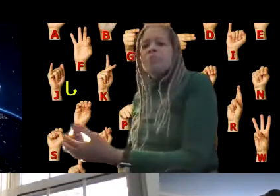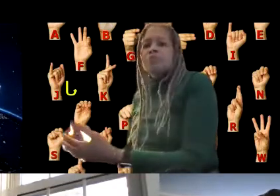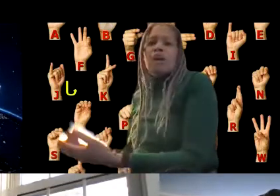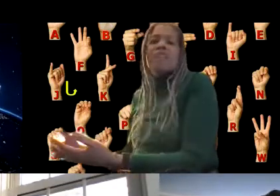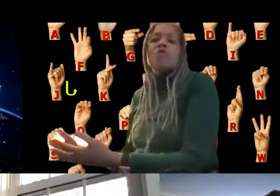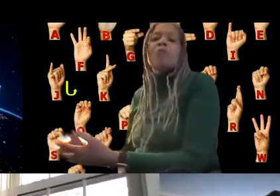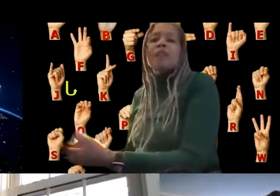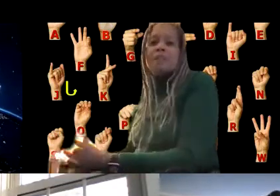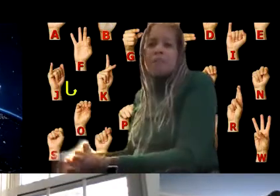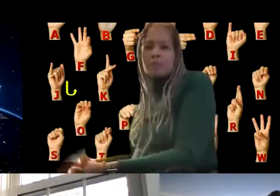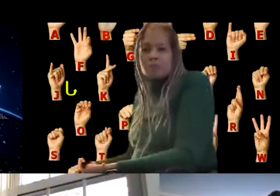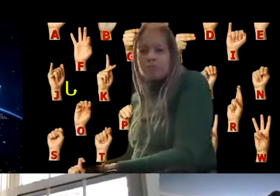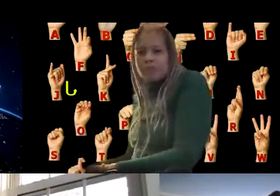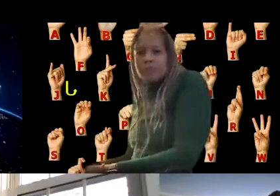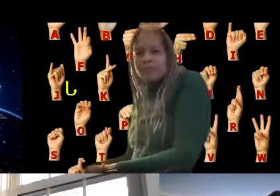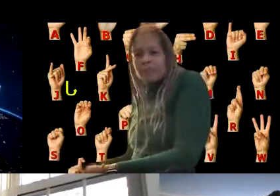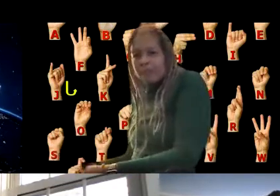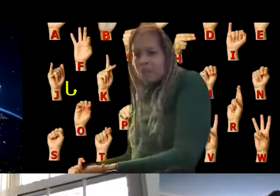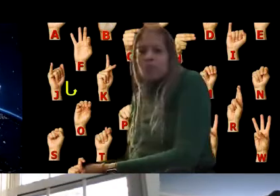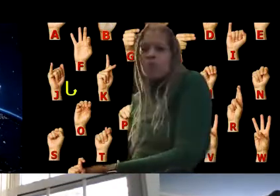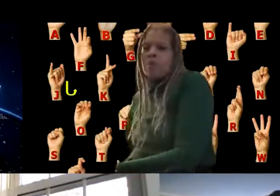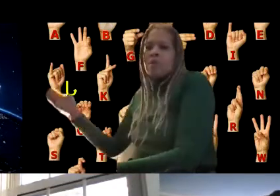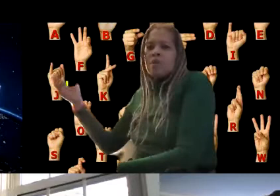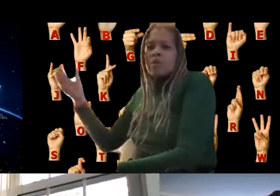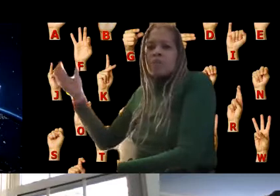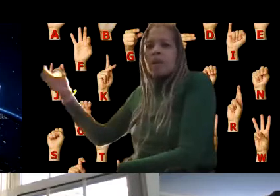some righteous belief that they were doing the right thing, right?